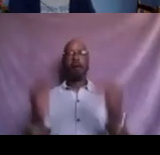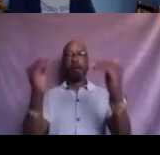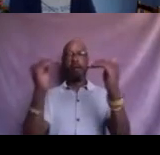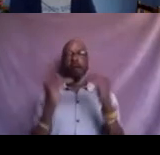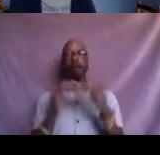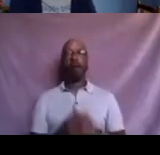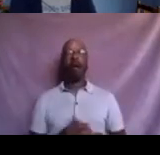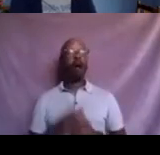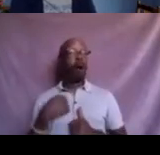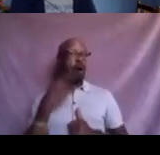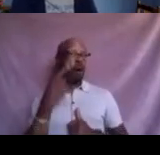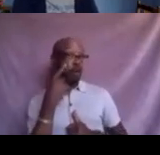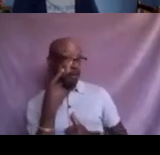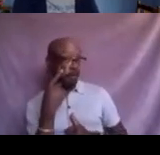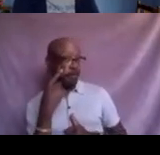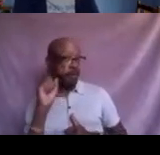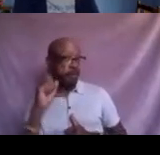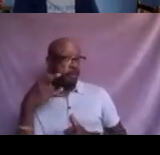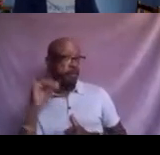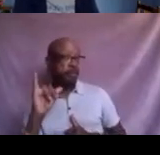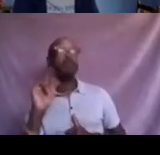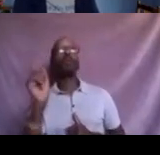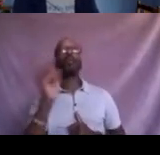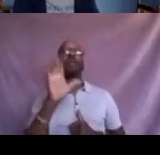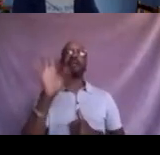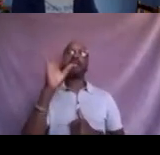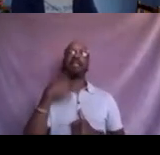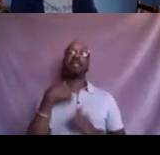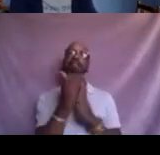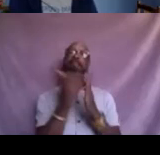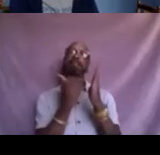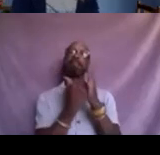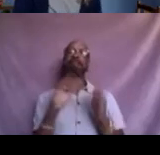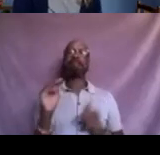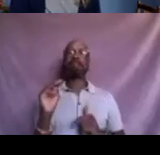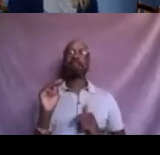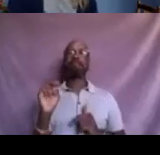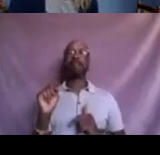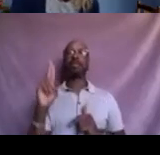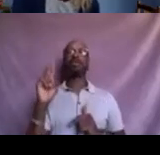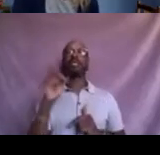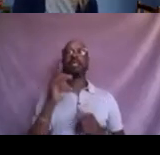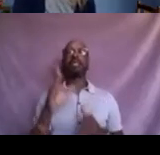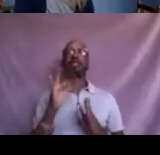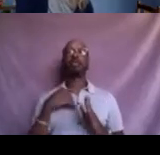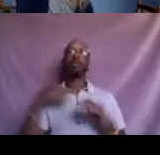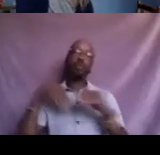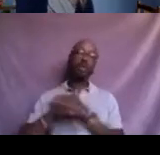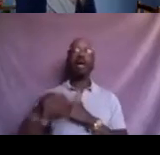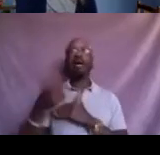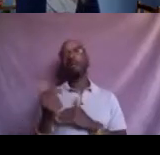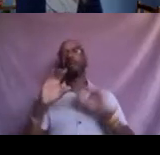I Spy. Where would I find the menu that lets me go to other Google Classrooms? This might be a little